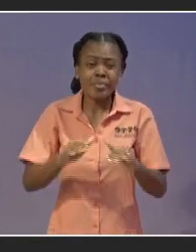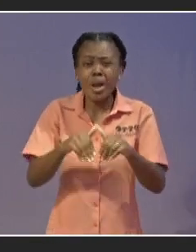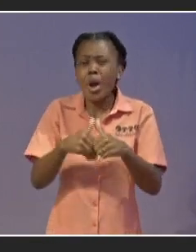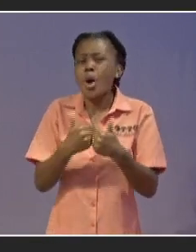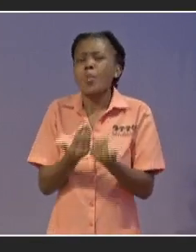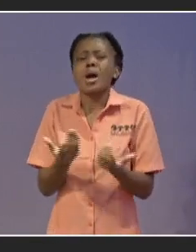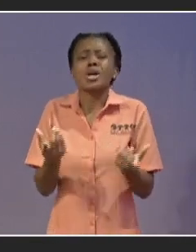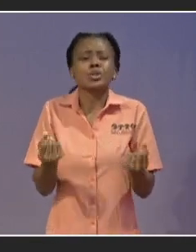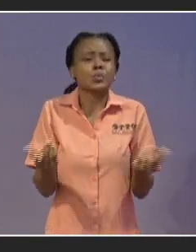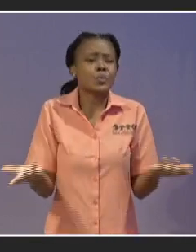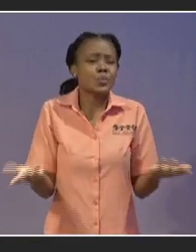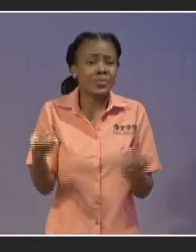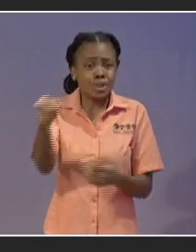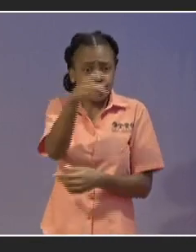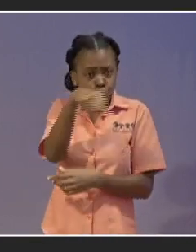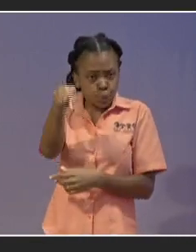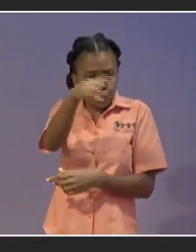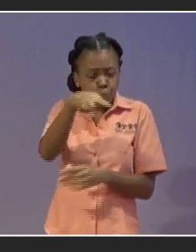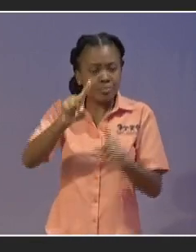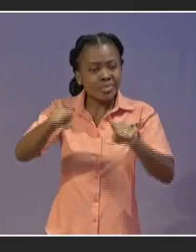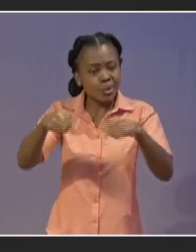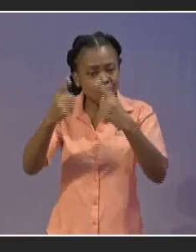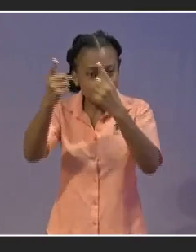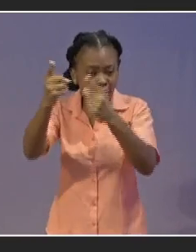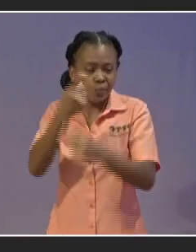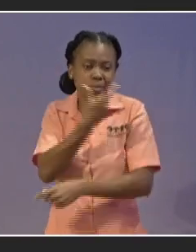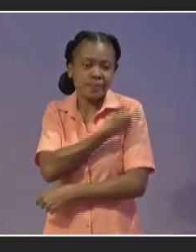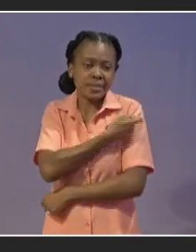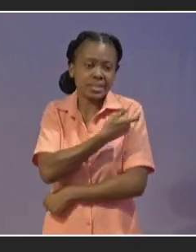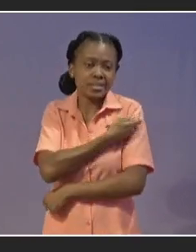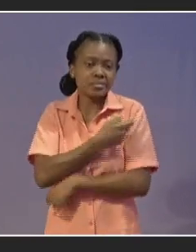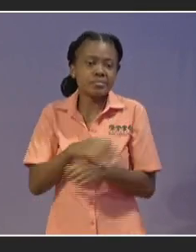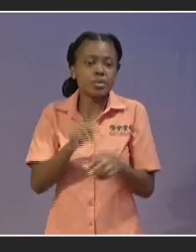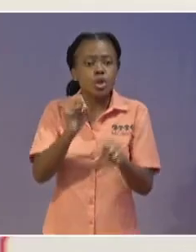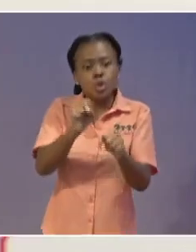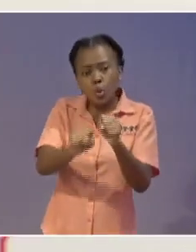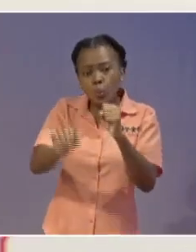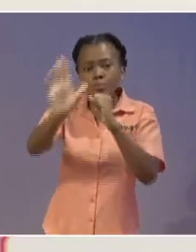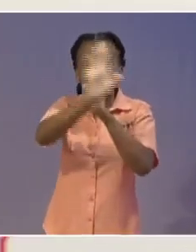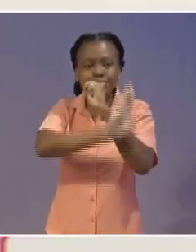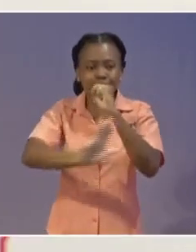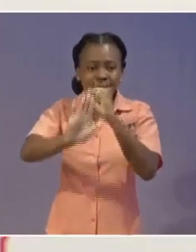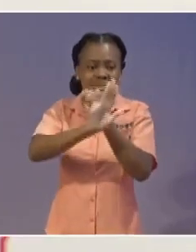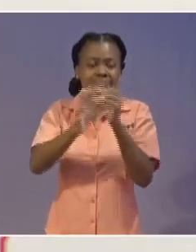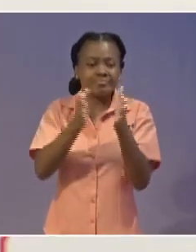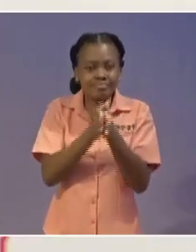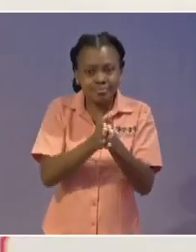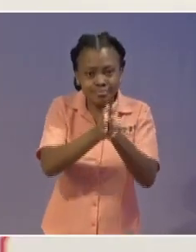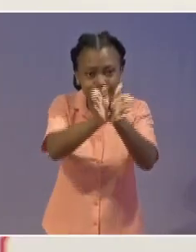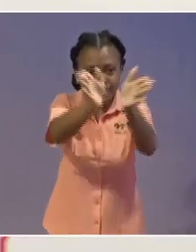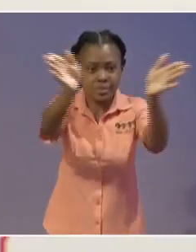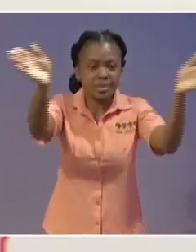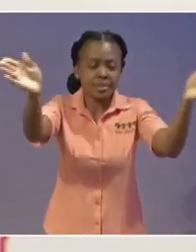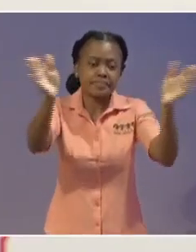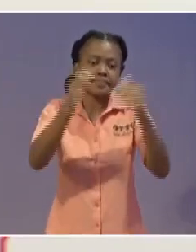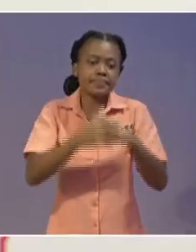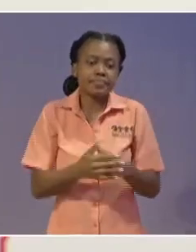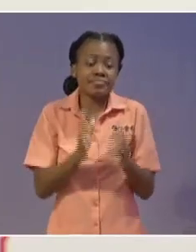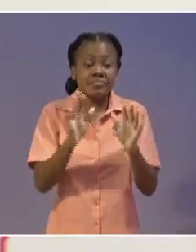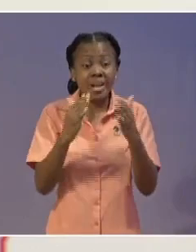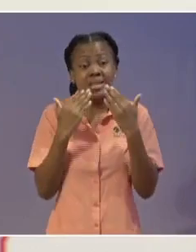yourself vaccinated so we can protect our population. Thank you very much for your time. Thank you very much, Dr.